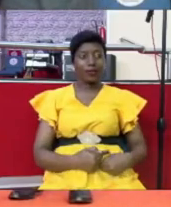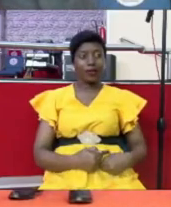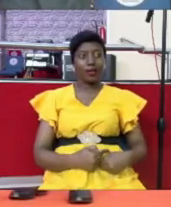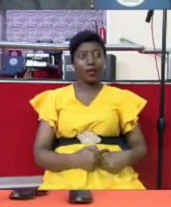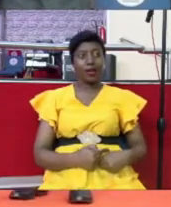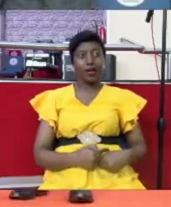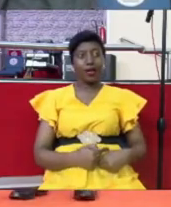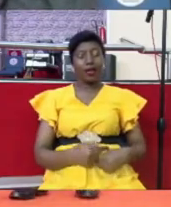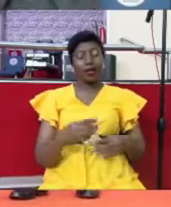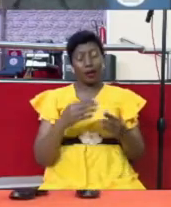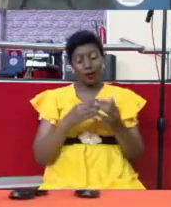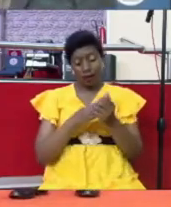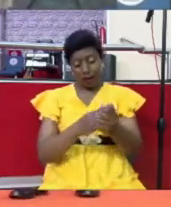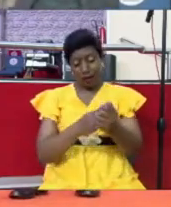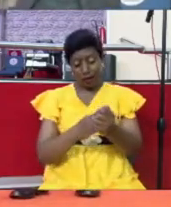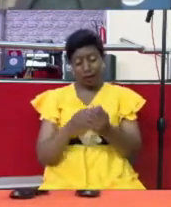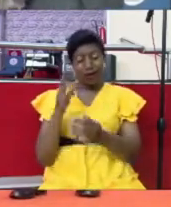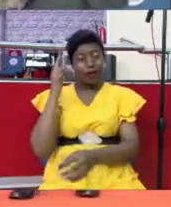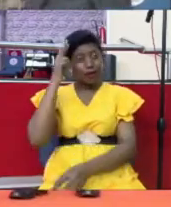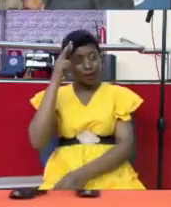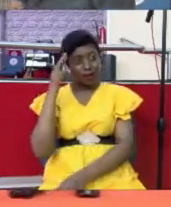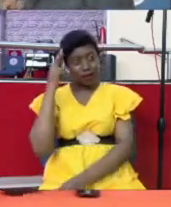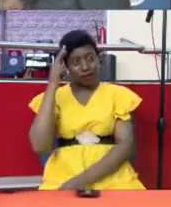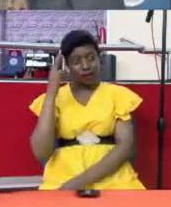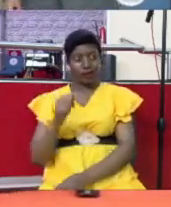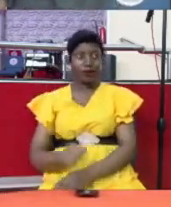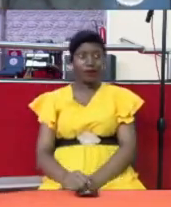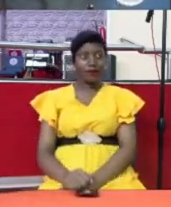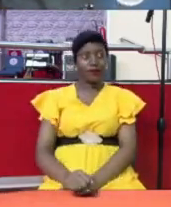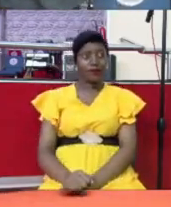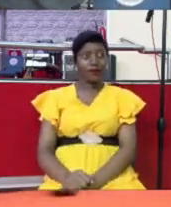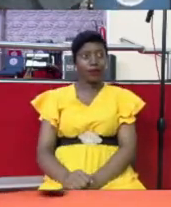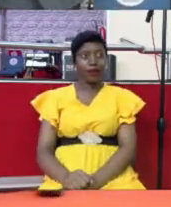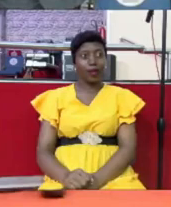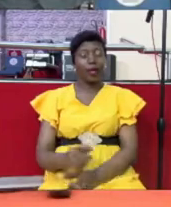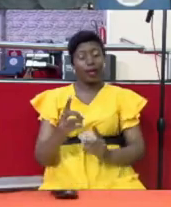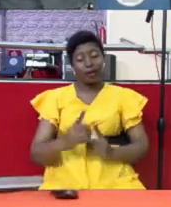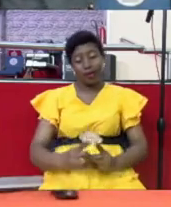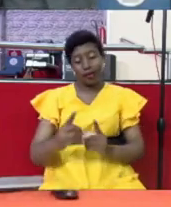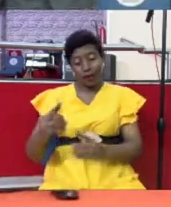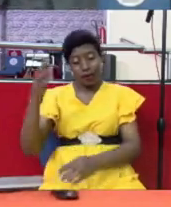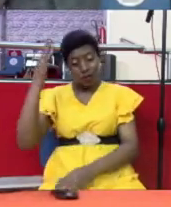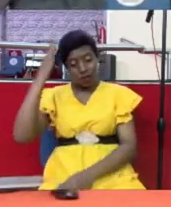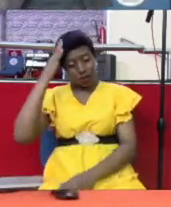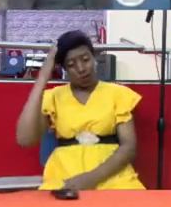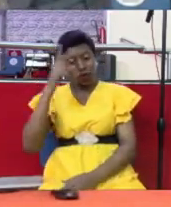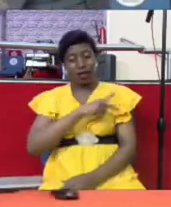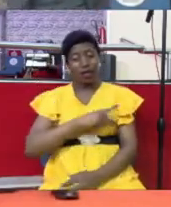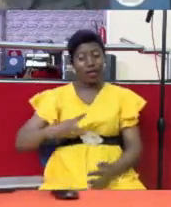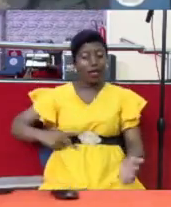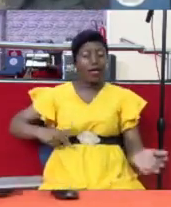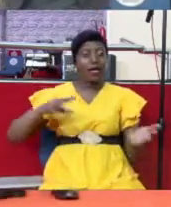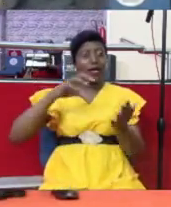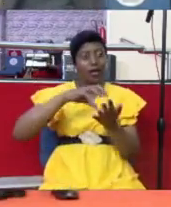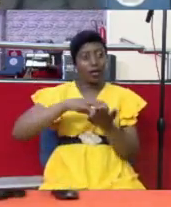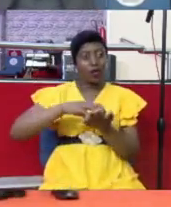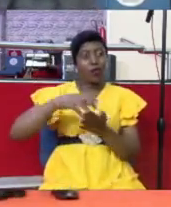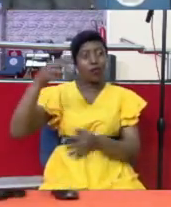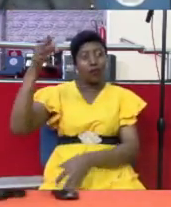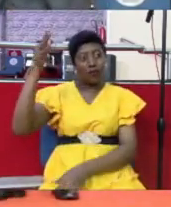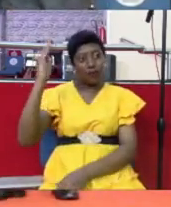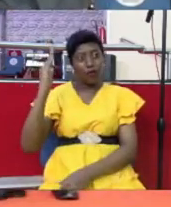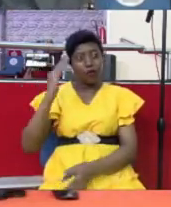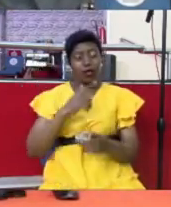ulikuwa umeshikwa na sababu ile. They knew the kingdom of God was at hand. Walijua ufalme wa Mungu